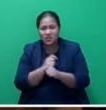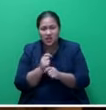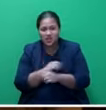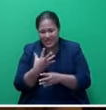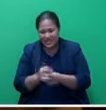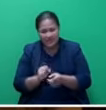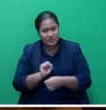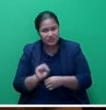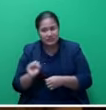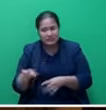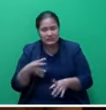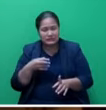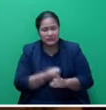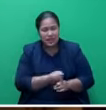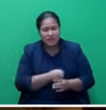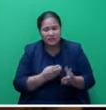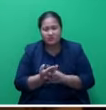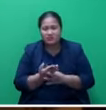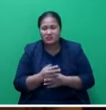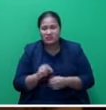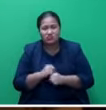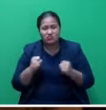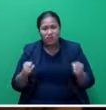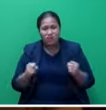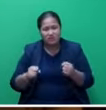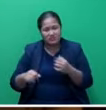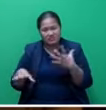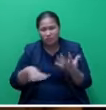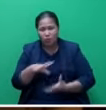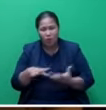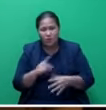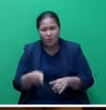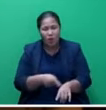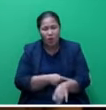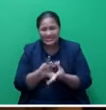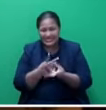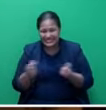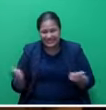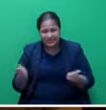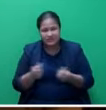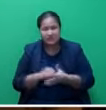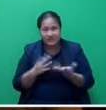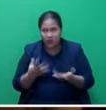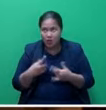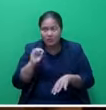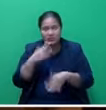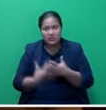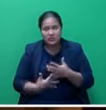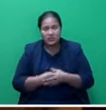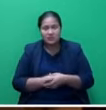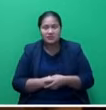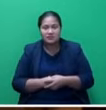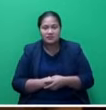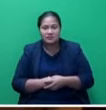impacts through stronger storms, longer droughts, and of course, as we're experiencing now,